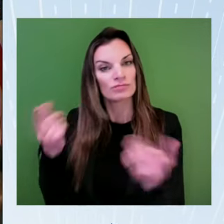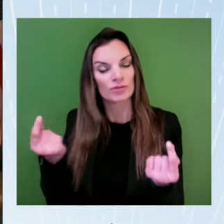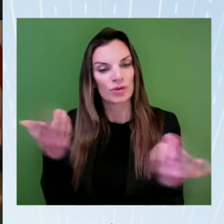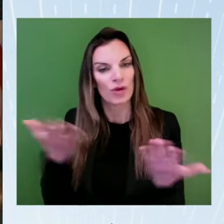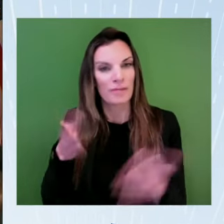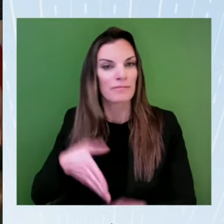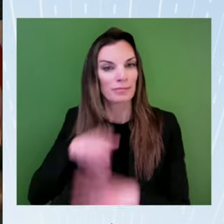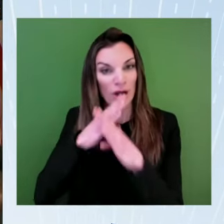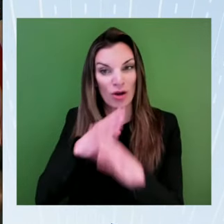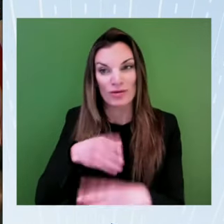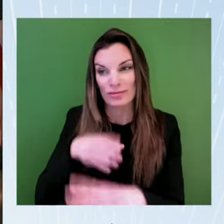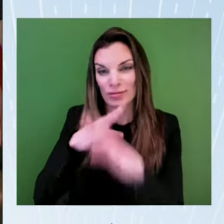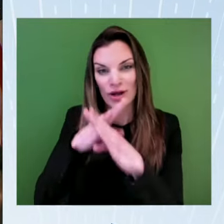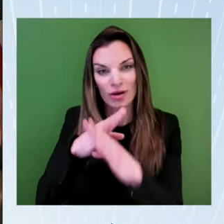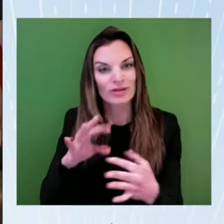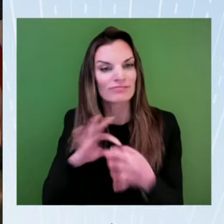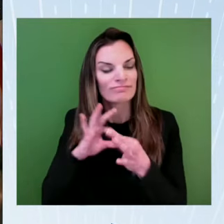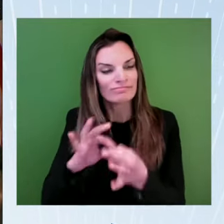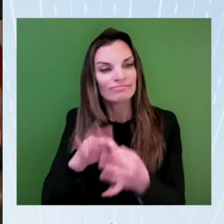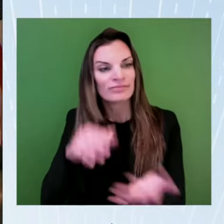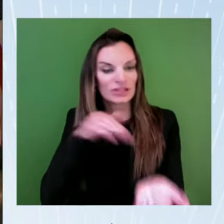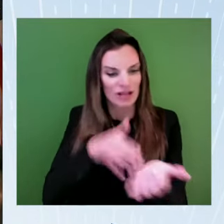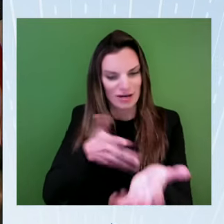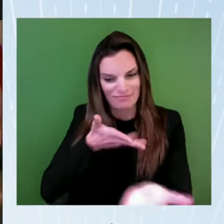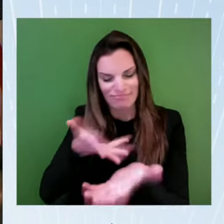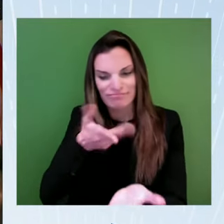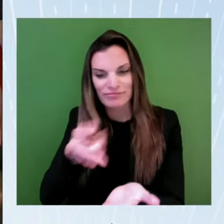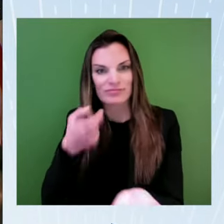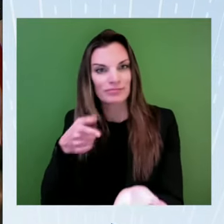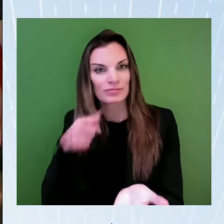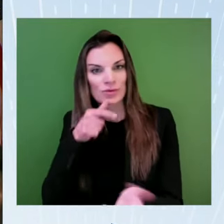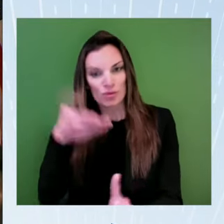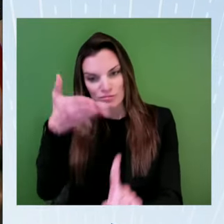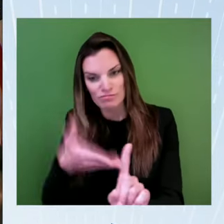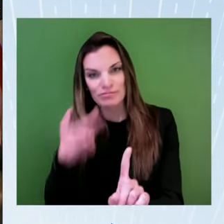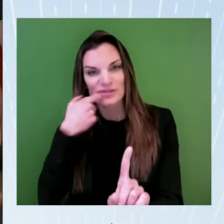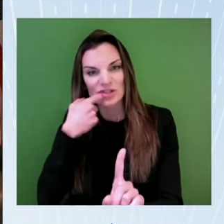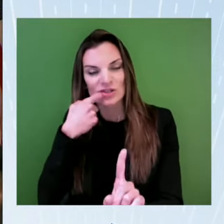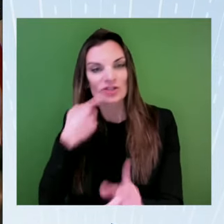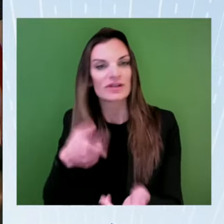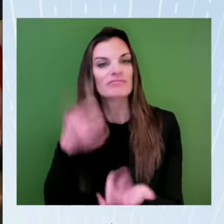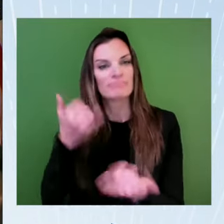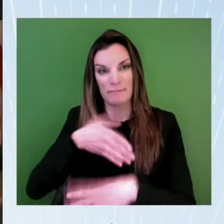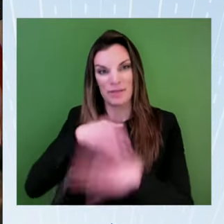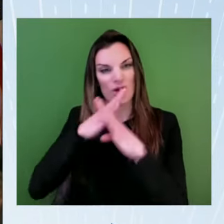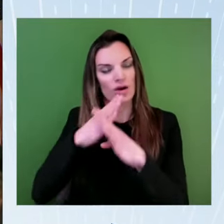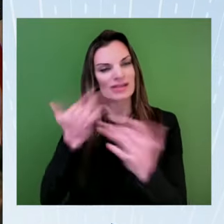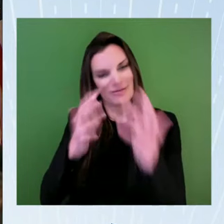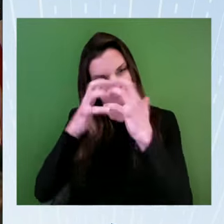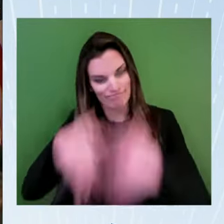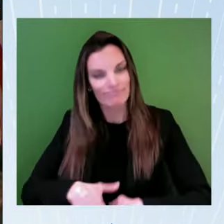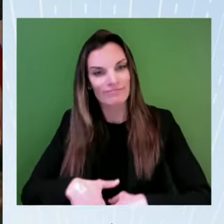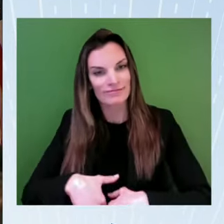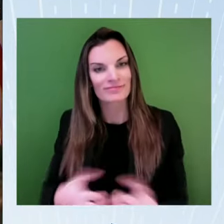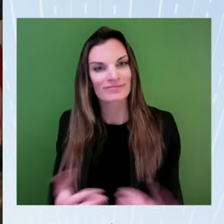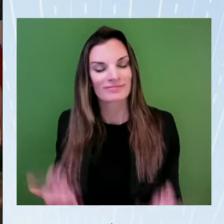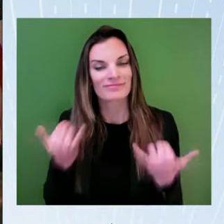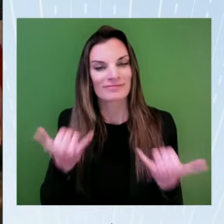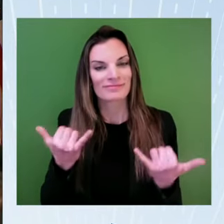from treating their patients with addiction. And today, we're here to recognize